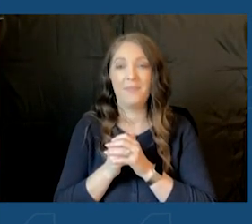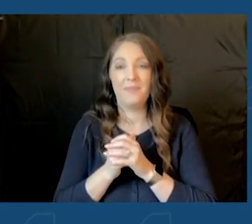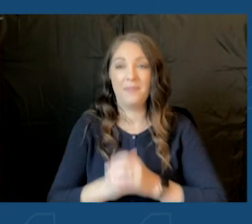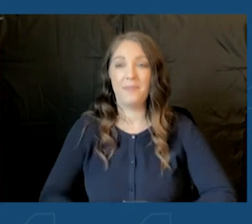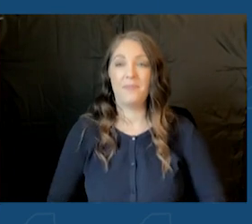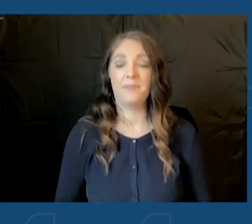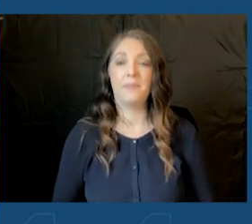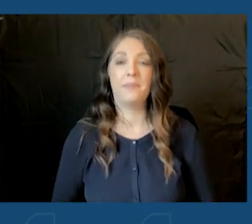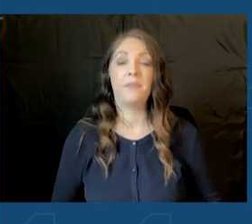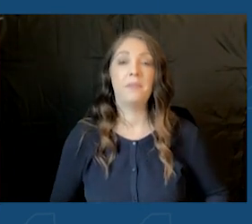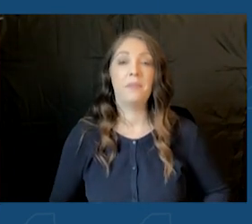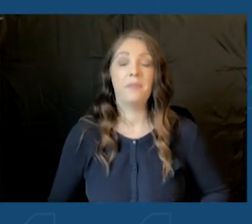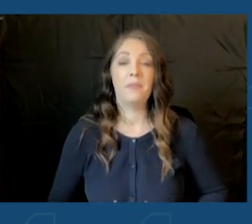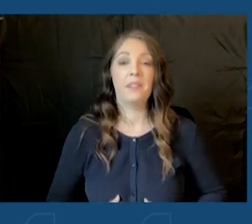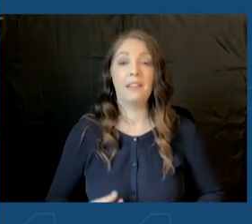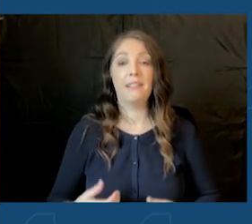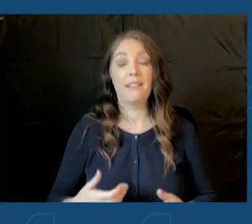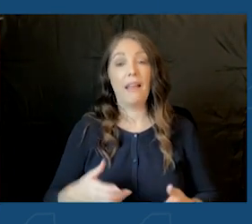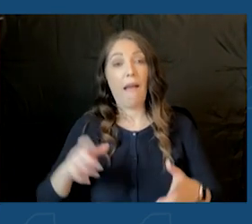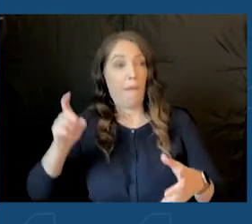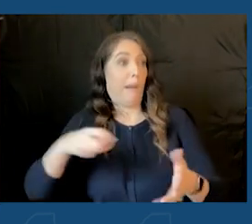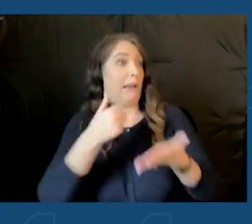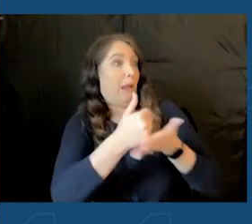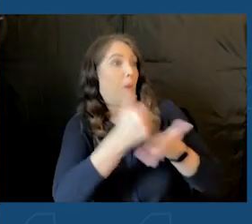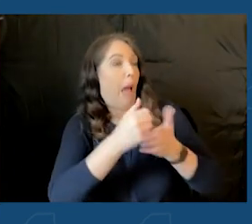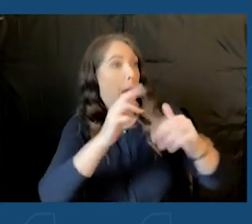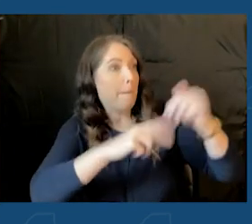We had to help them build it, now we're helping them clean it.